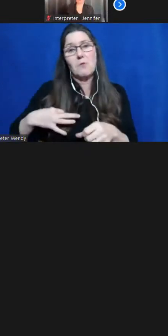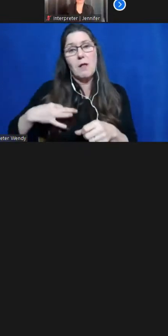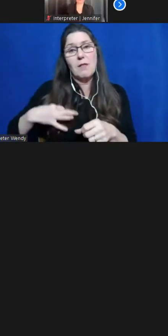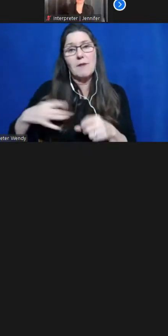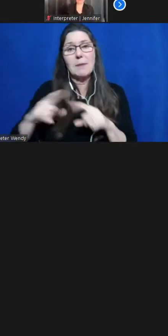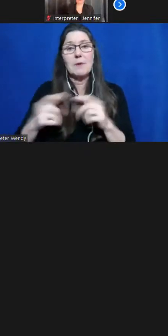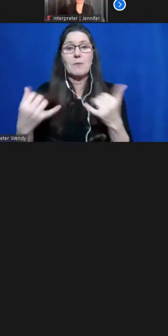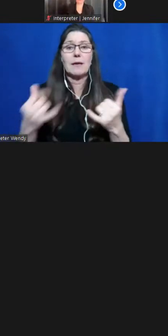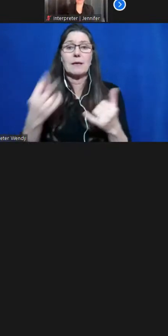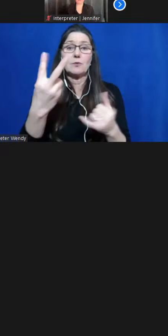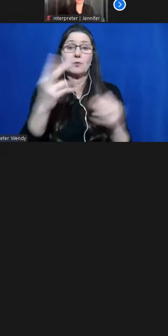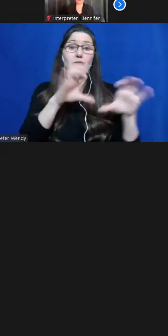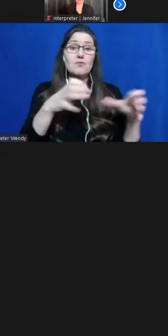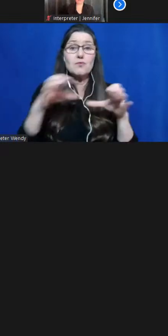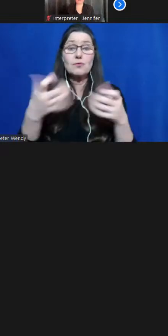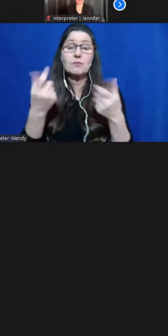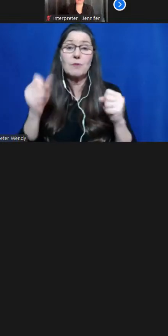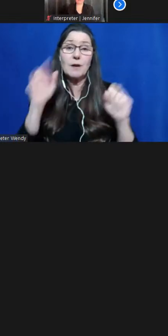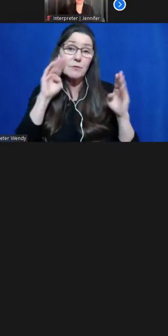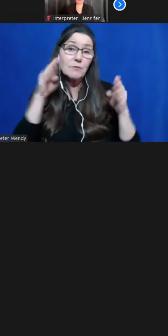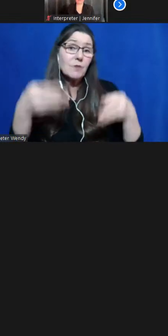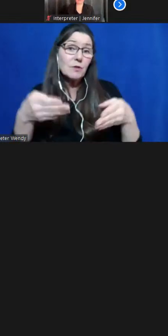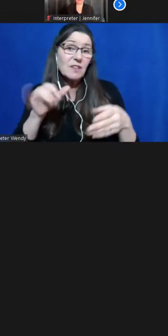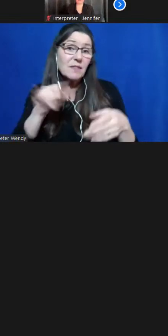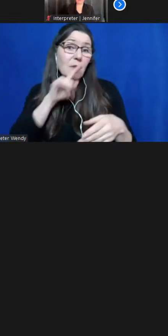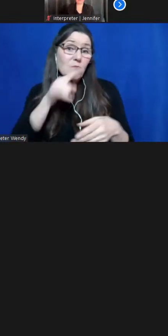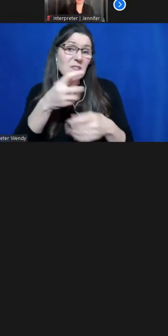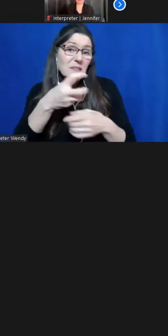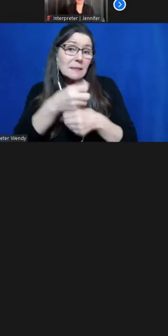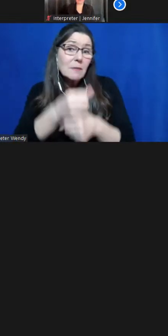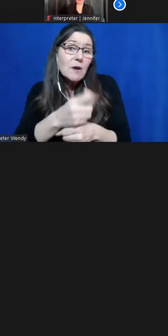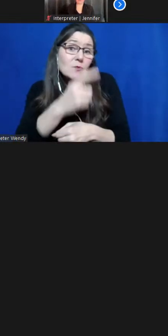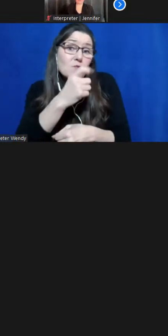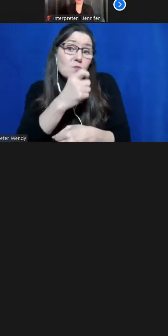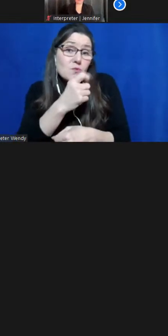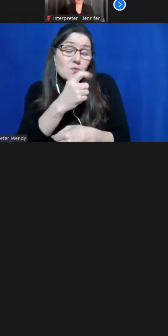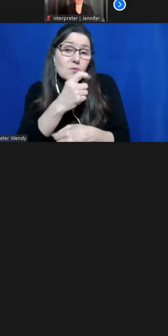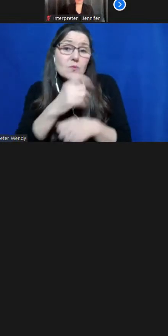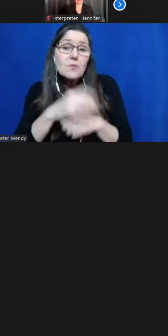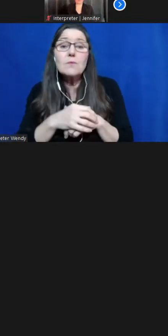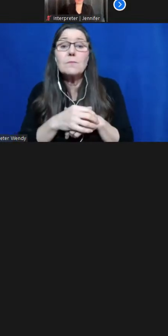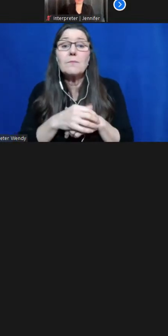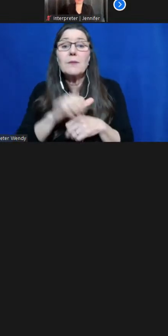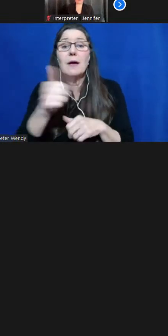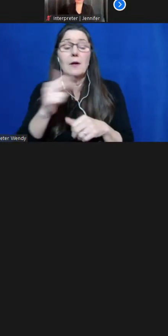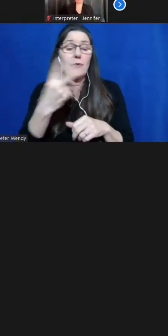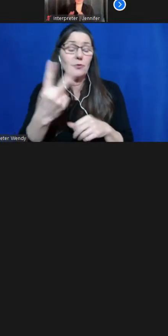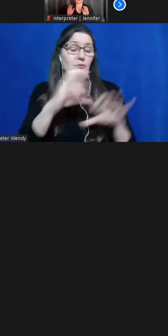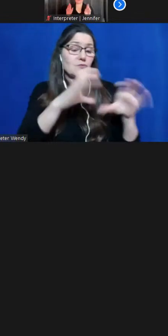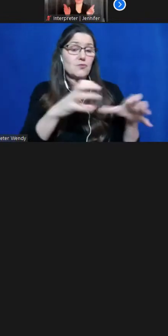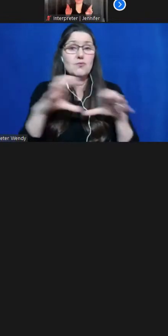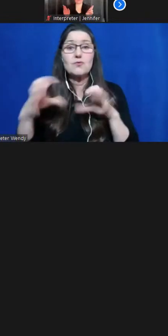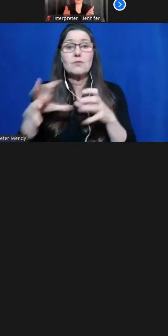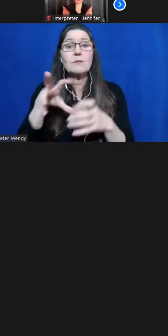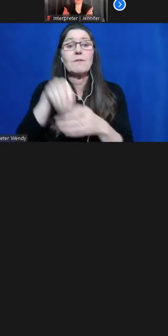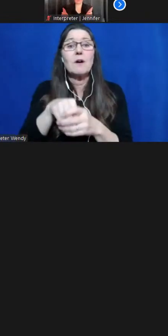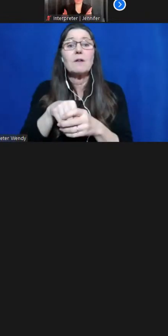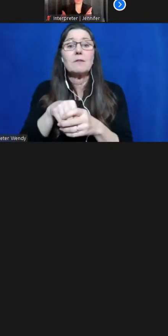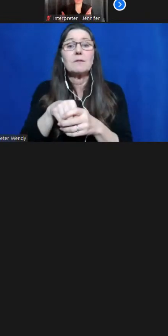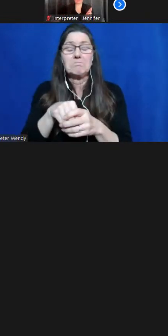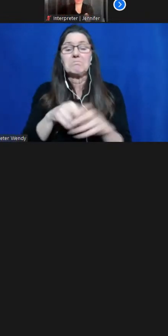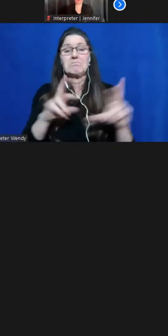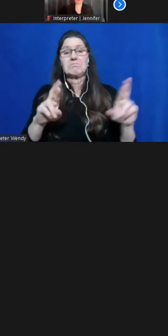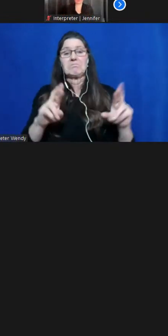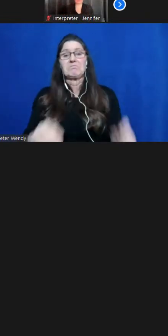trying to focus on, and that pretty much summarize who it is. The other 2 groups involve vaccinated